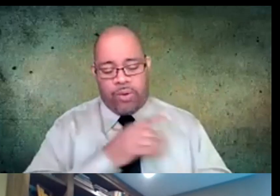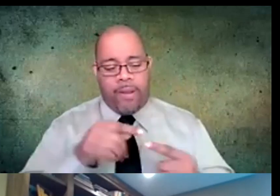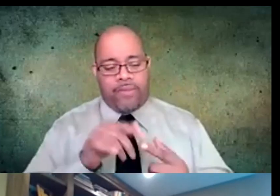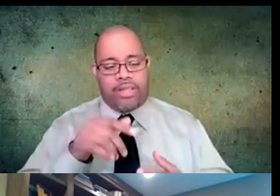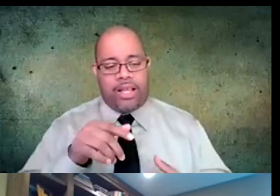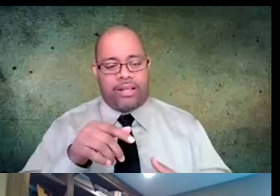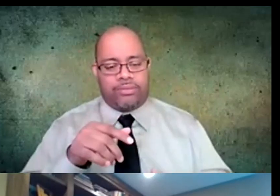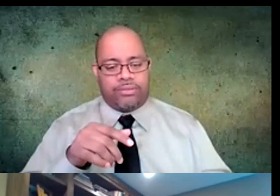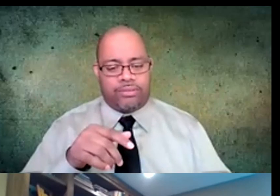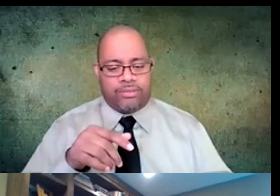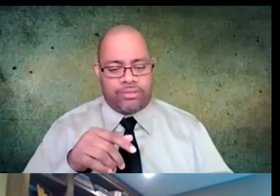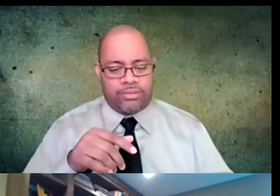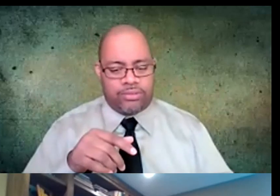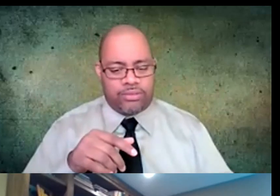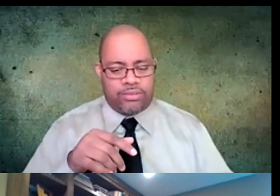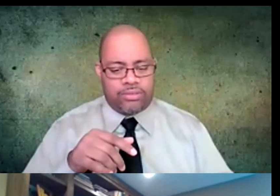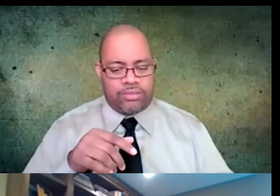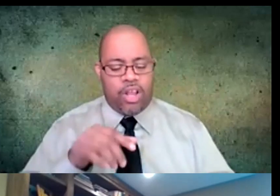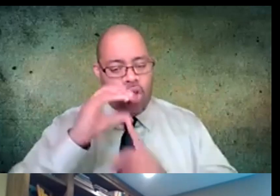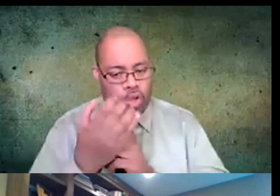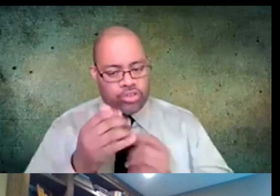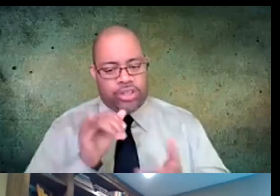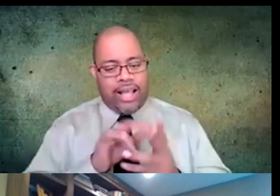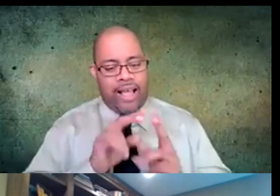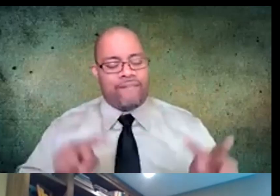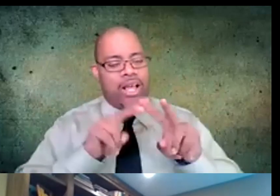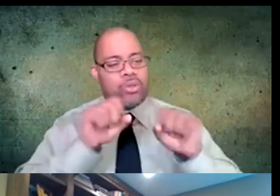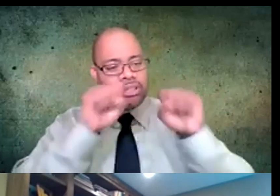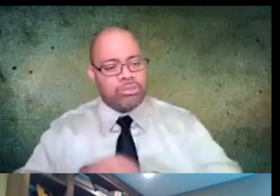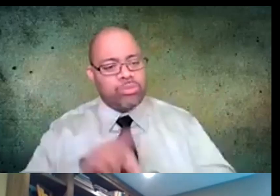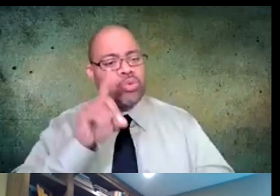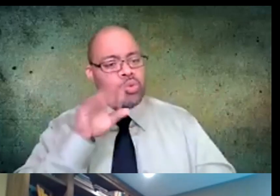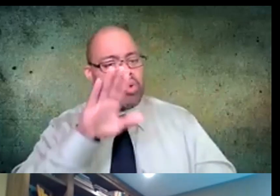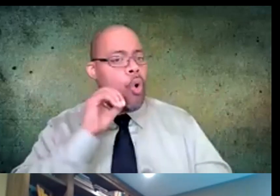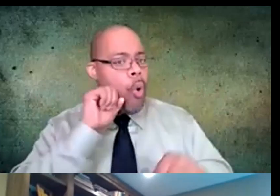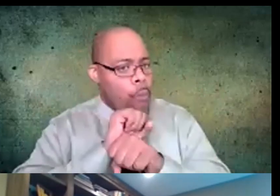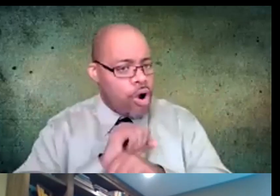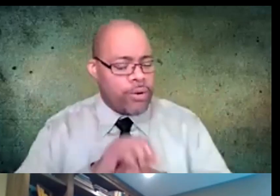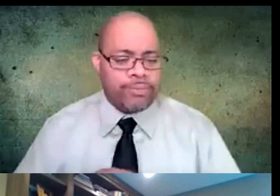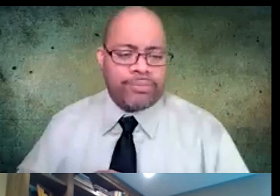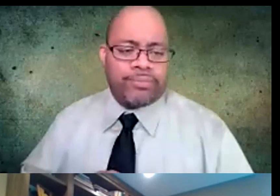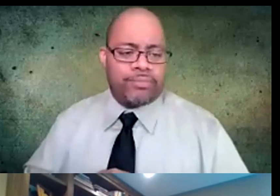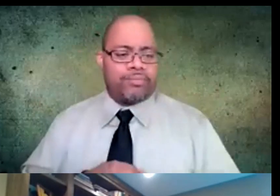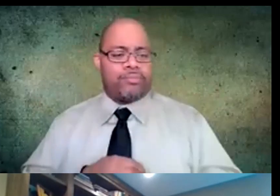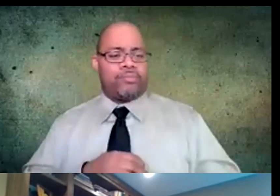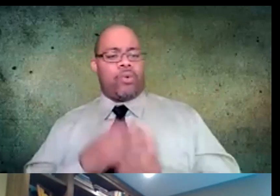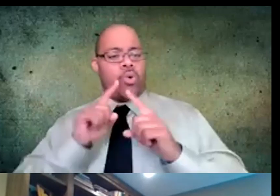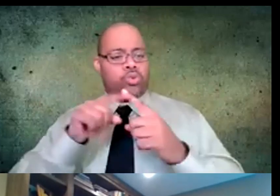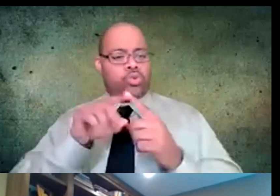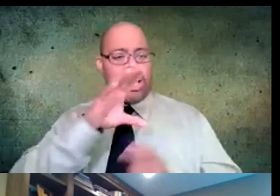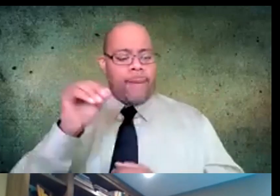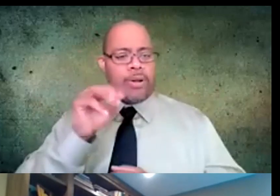culture and value system. Do your homework, minimally go to the company's